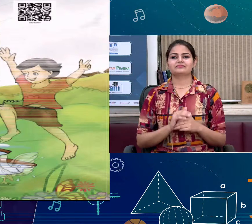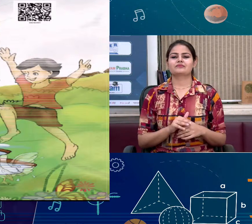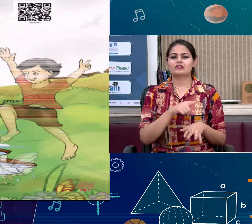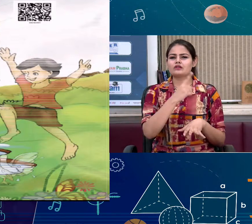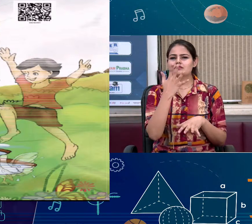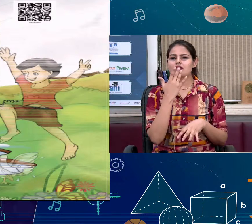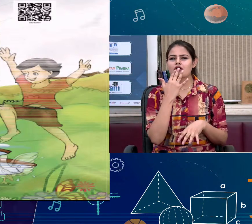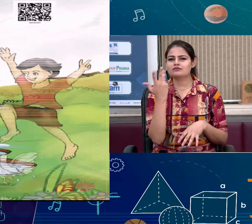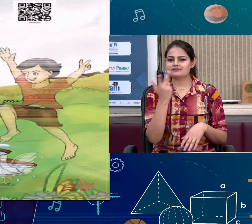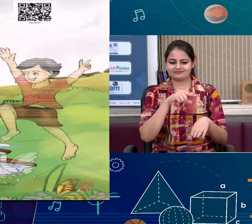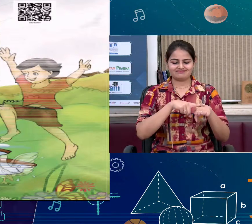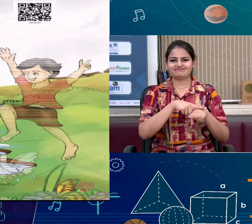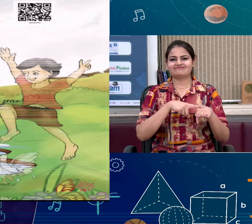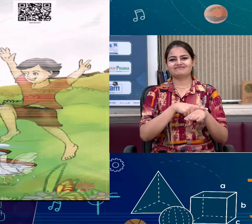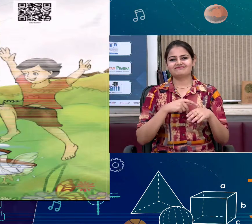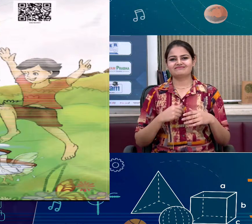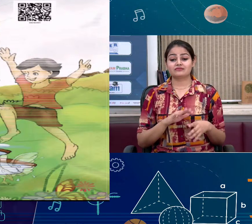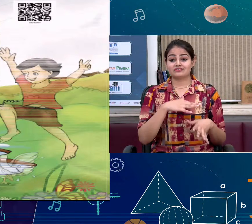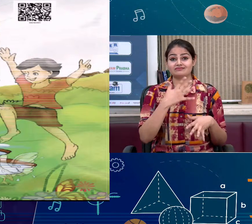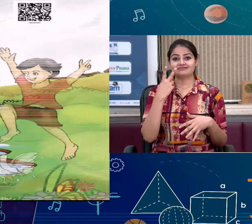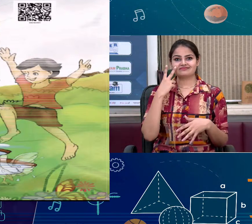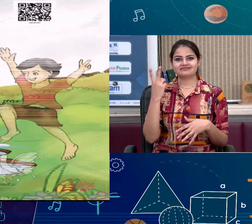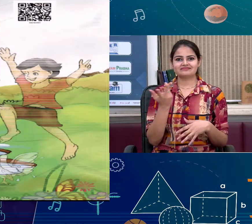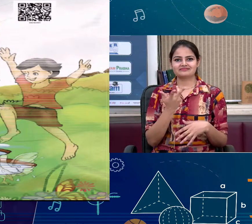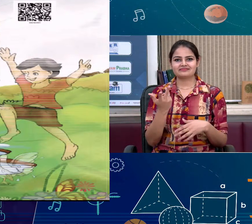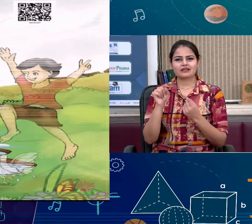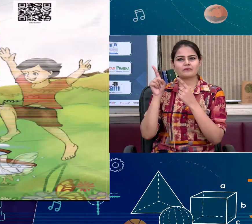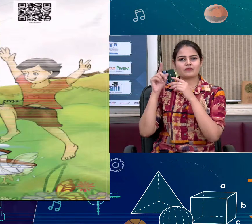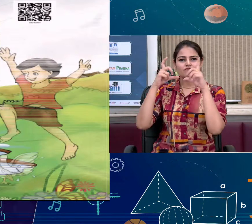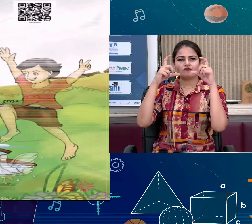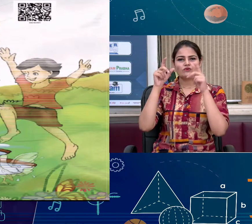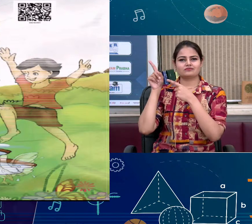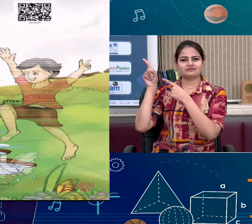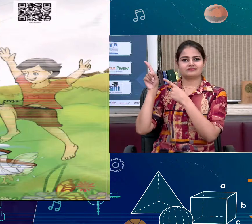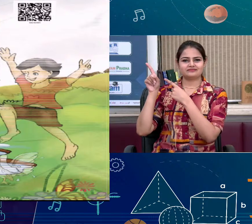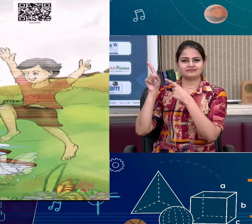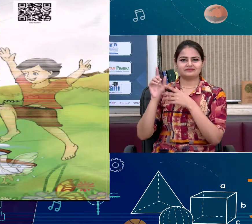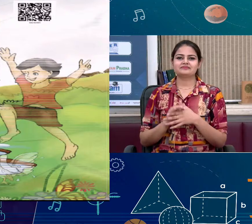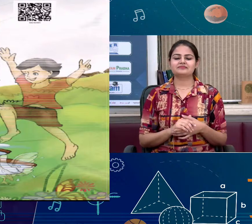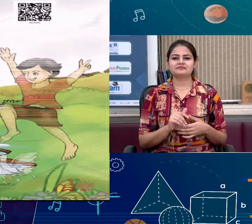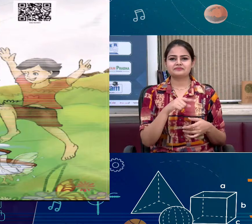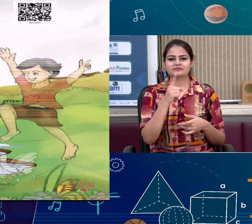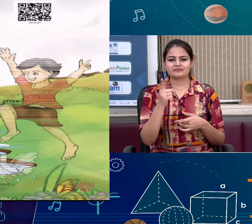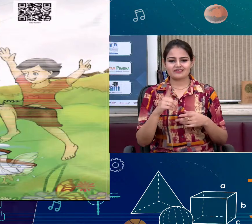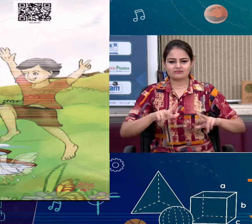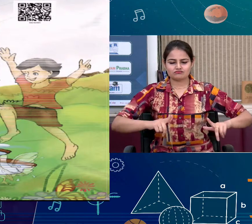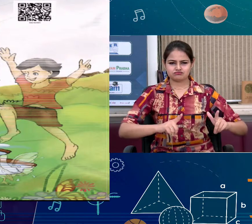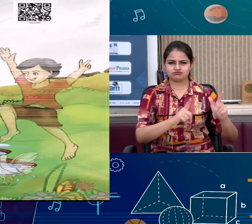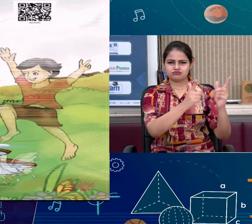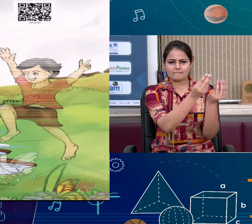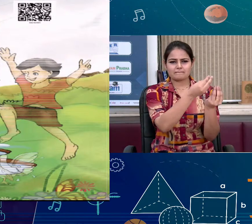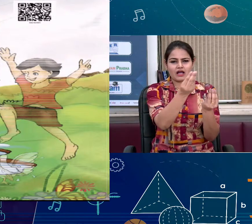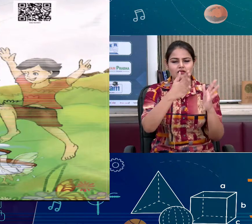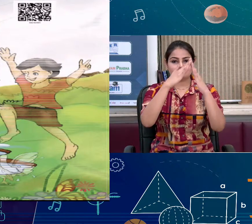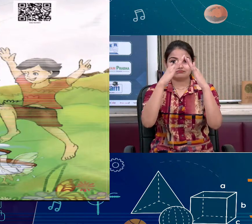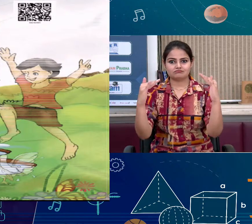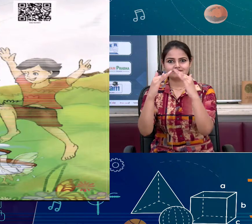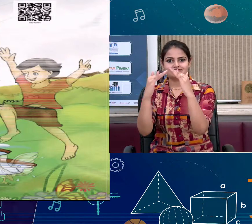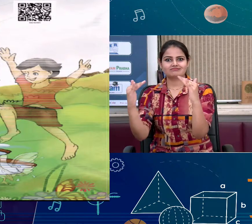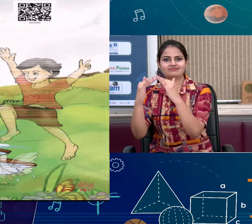in color. And we can also see at the background there are 2-3 houses with thatched